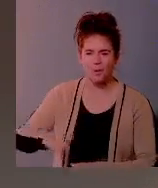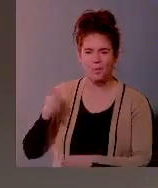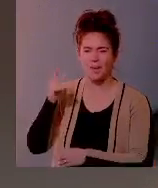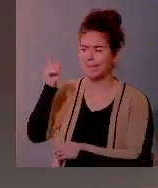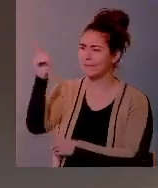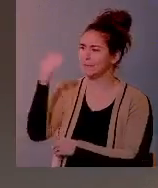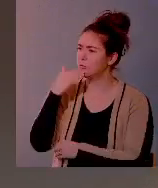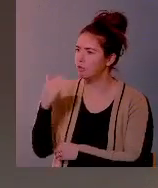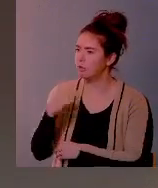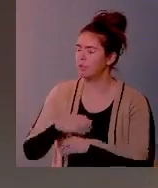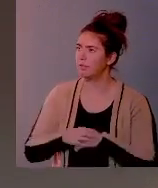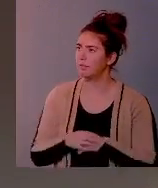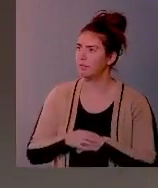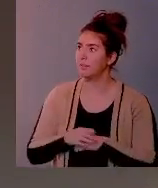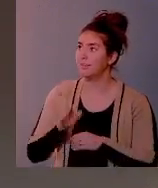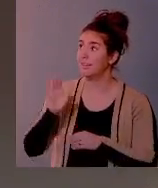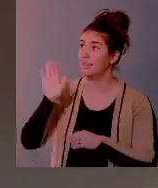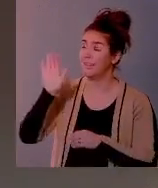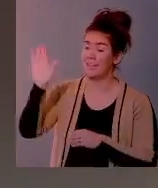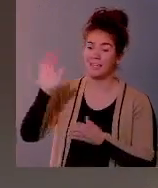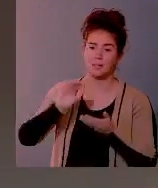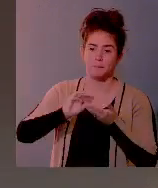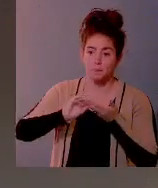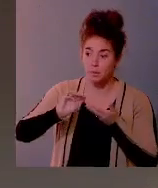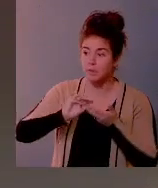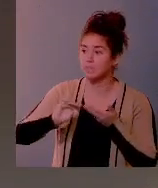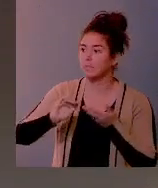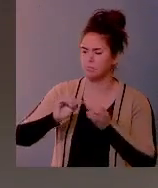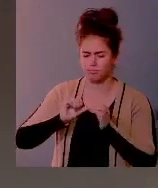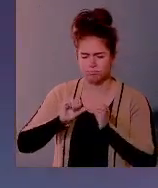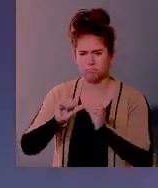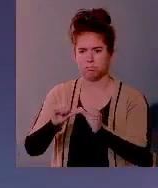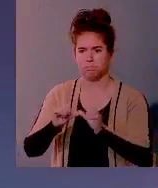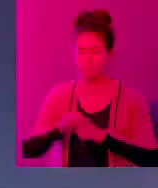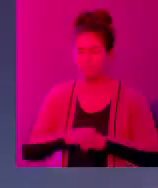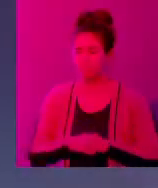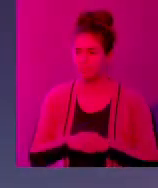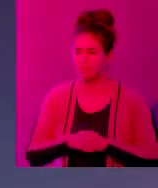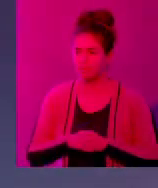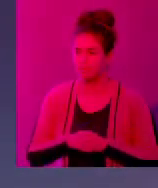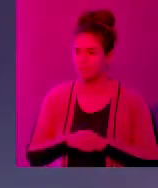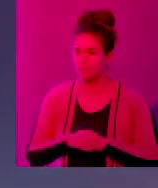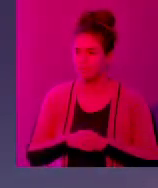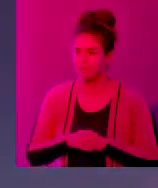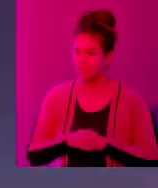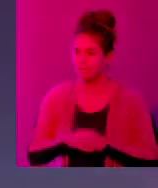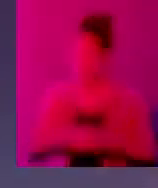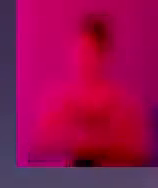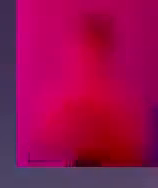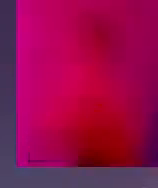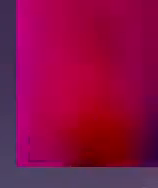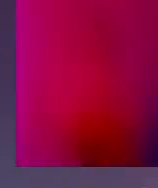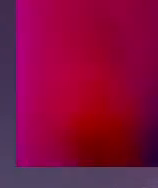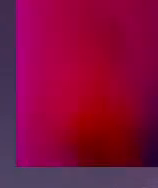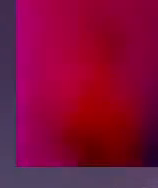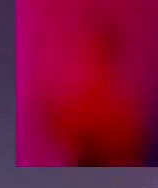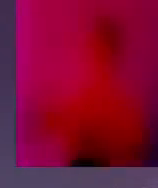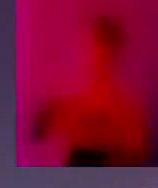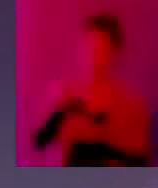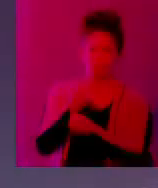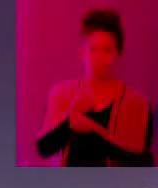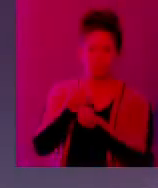For his mercy endureth forever. Let the redeemed of the Lord say so, whom he hath redeemed from the hand of the